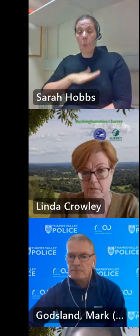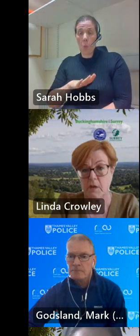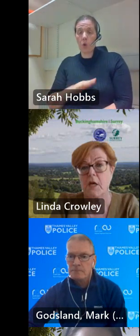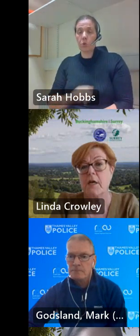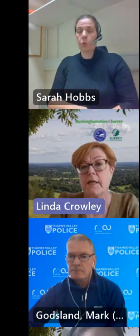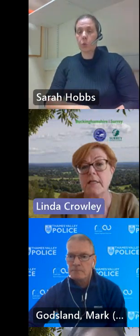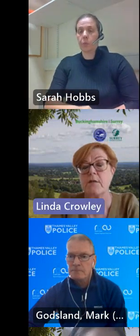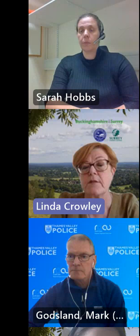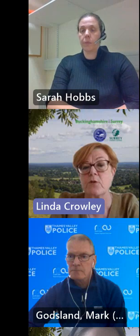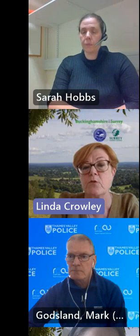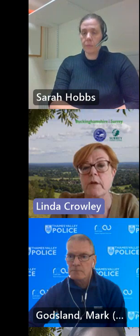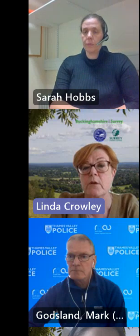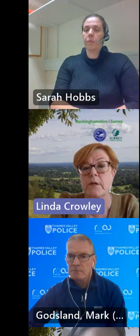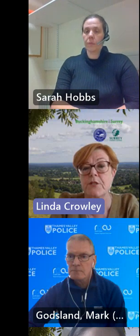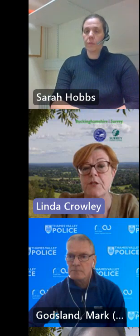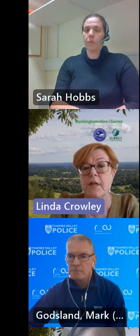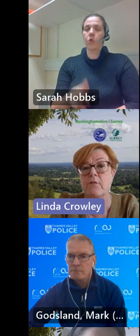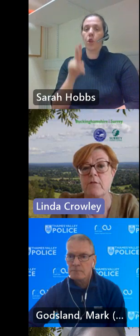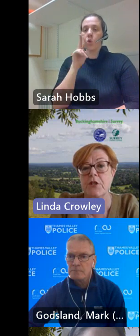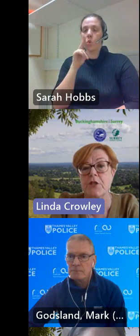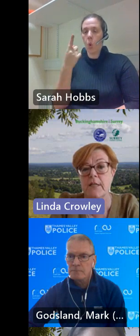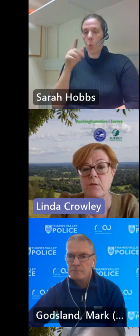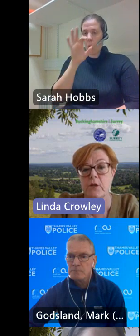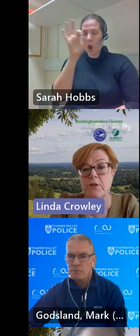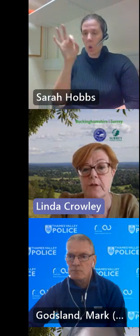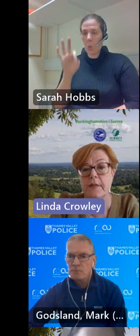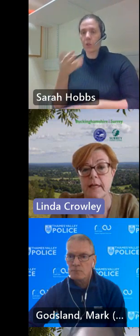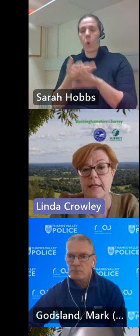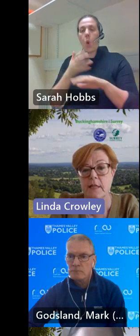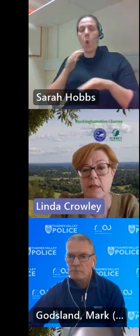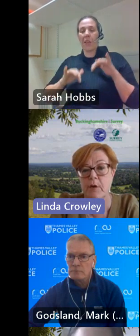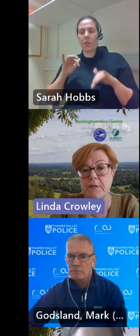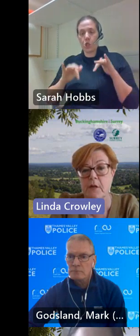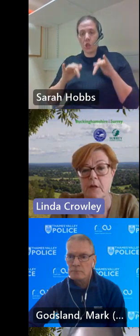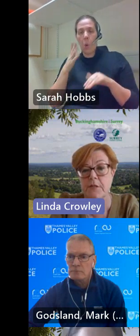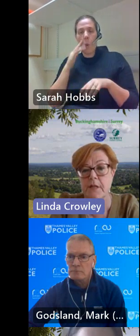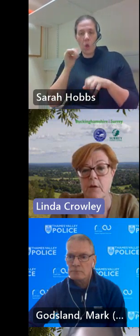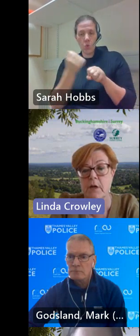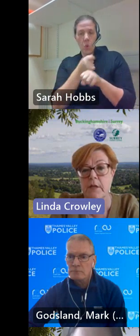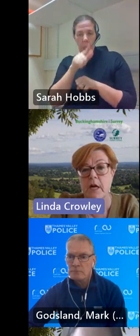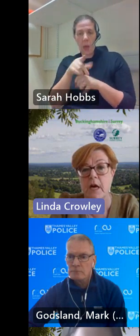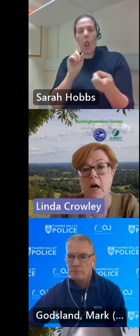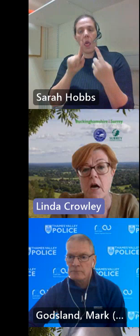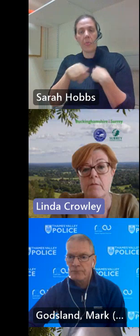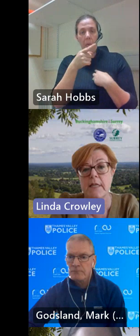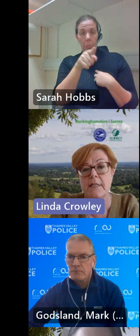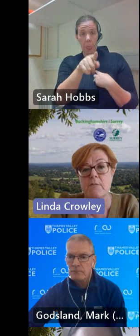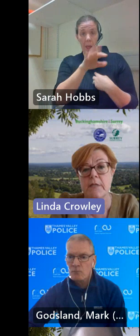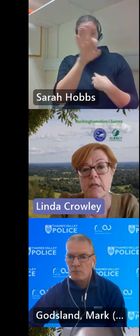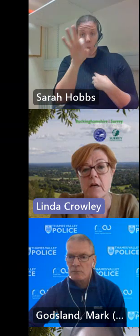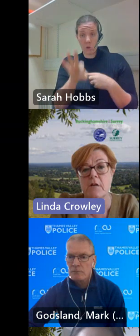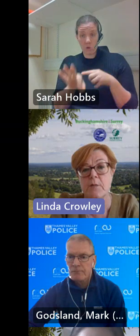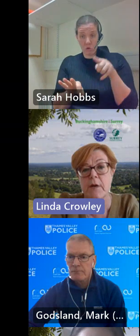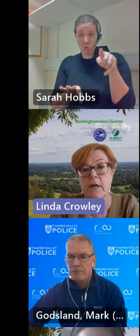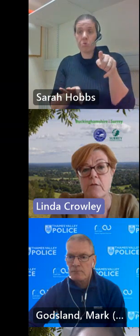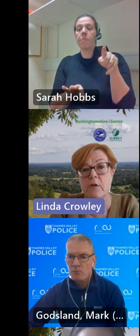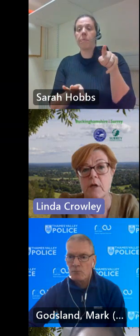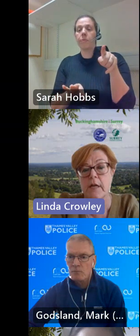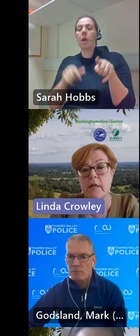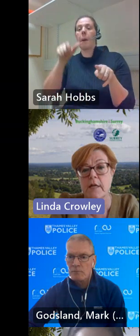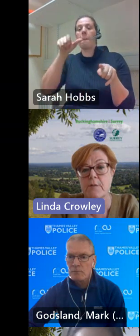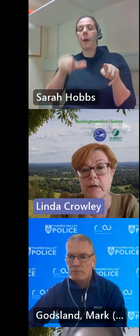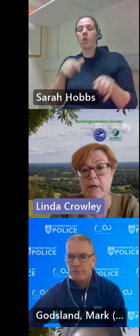moment. Yeah, so I saw one question there on the chat. So while you're doing that, Natalie, perhaps I'll answer that one. Yeah, somebody asked